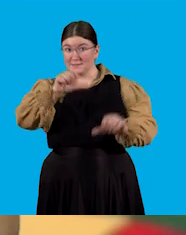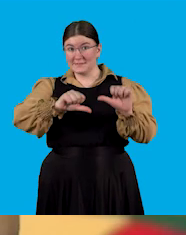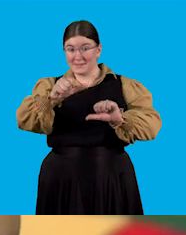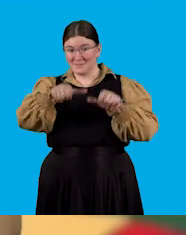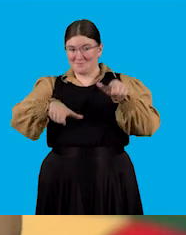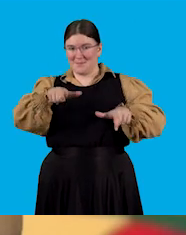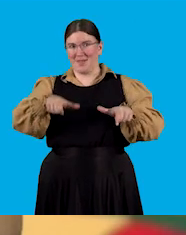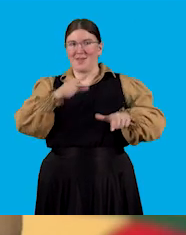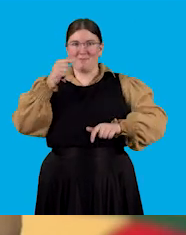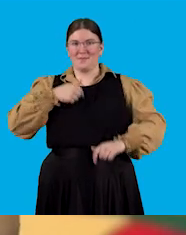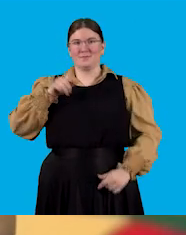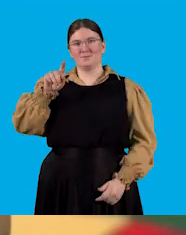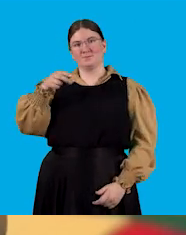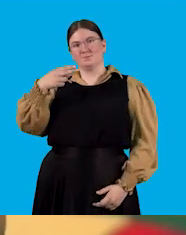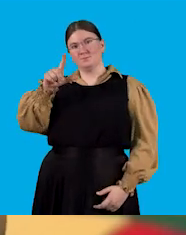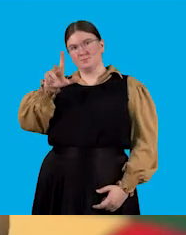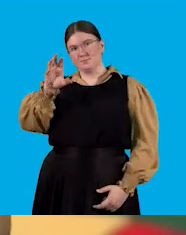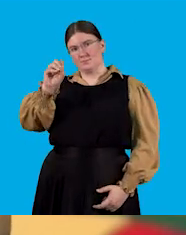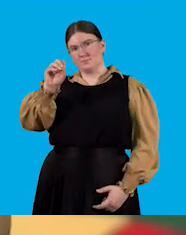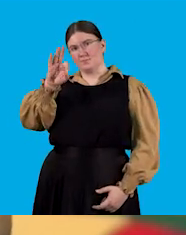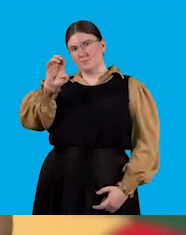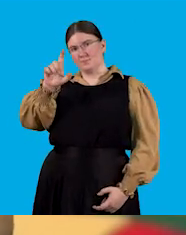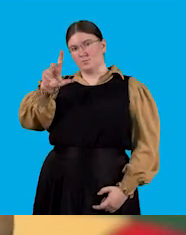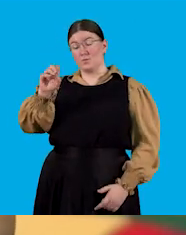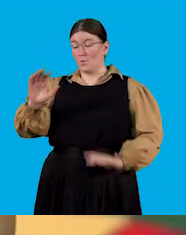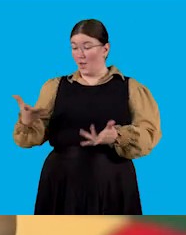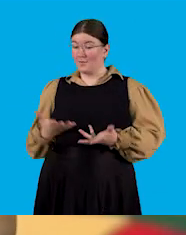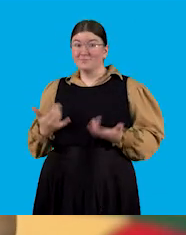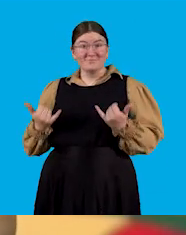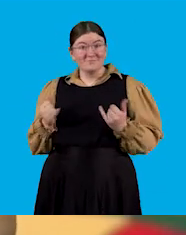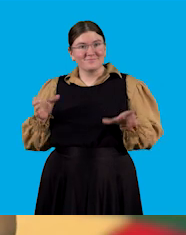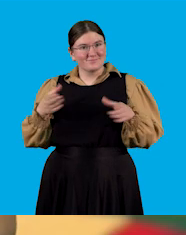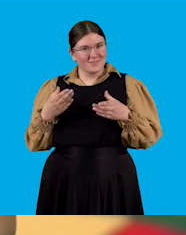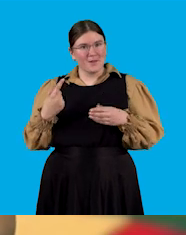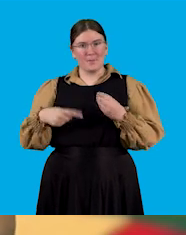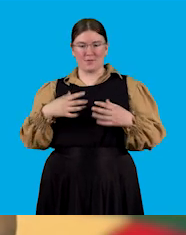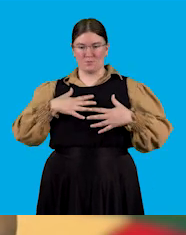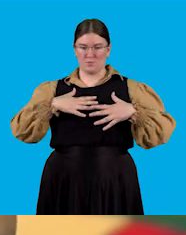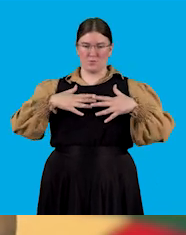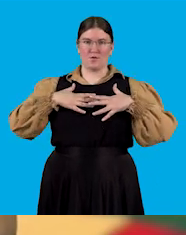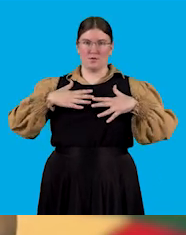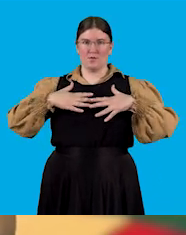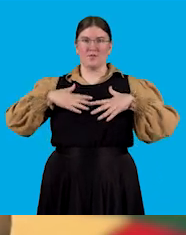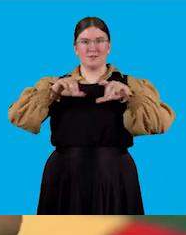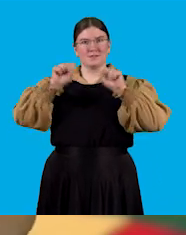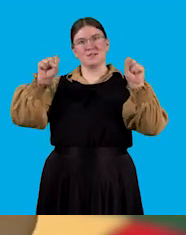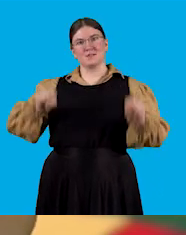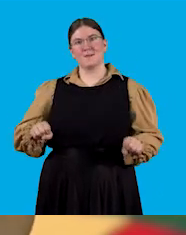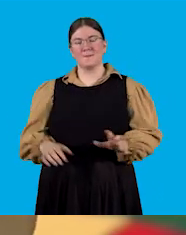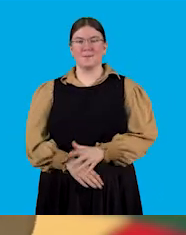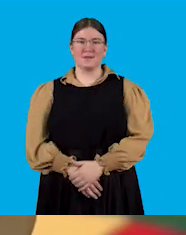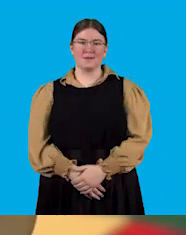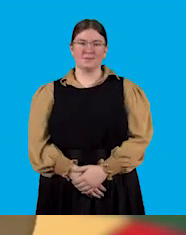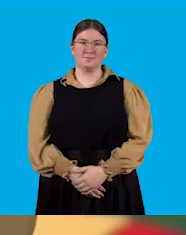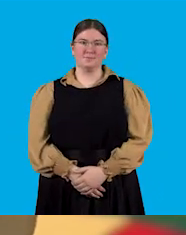To our future scientists, I am Tolofelo and welcome to today's lesson on the respiratory system.